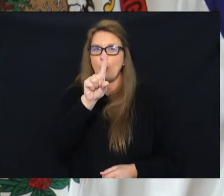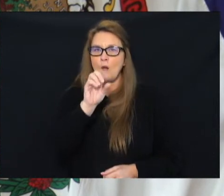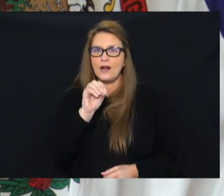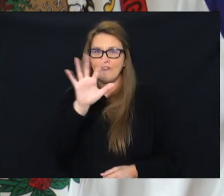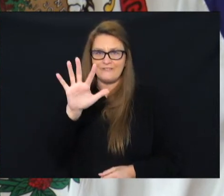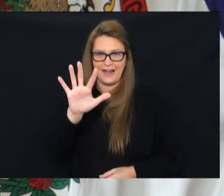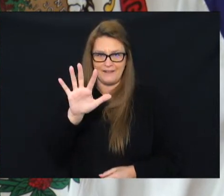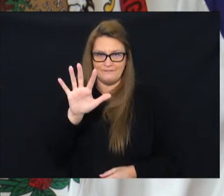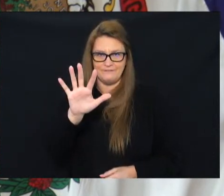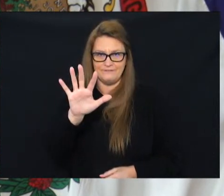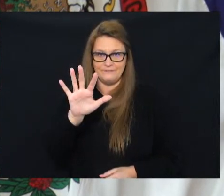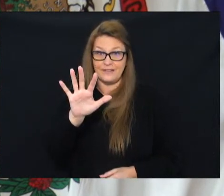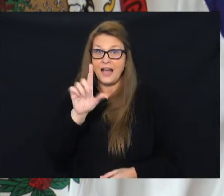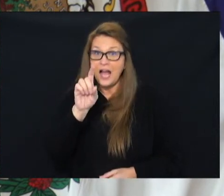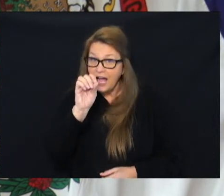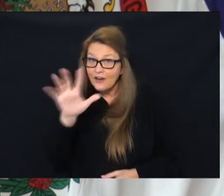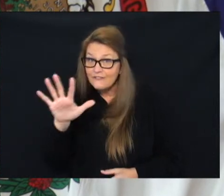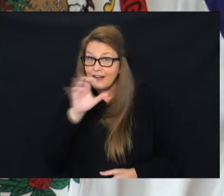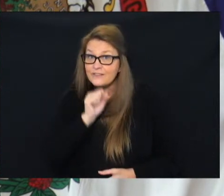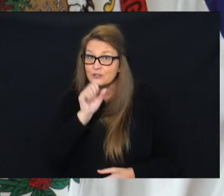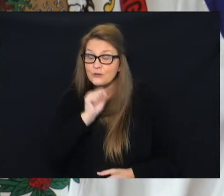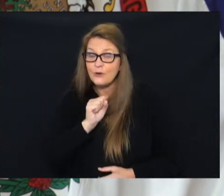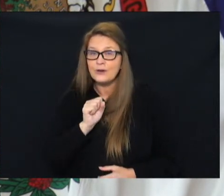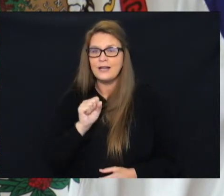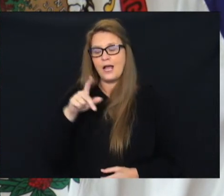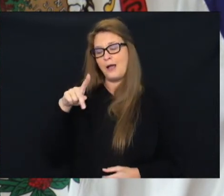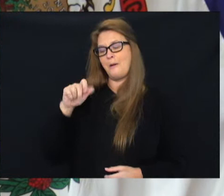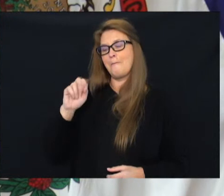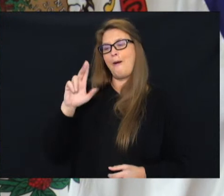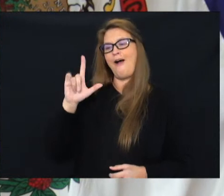years old. So, Polly,